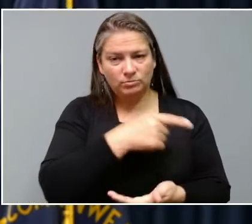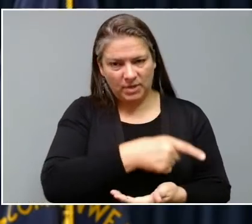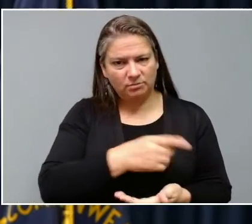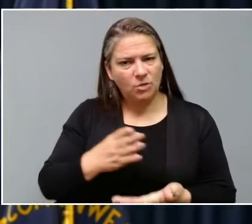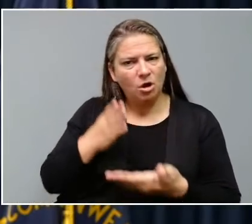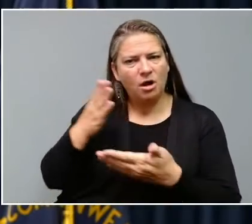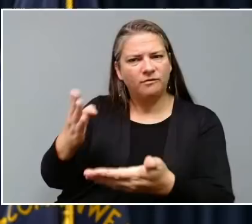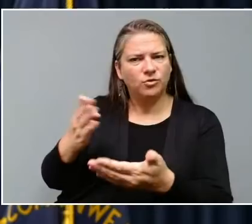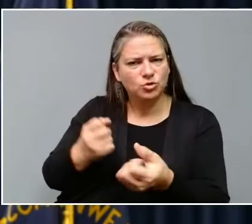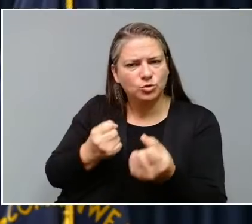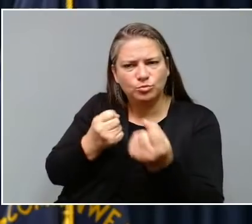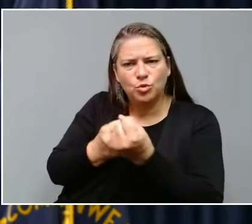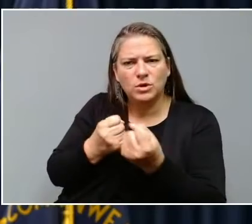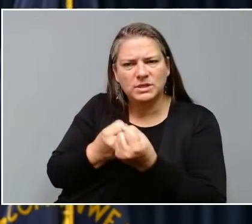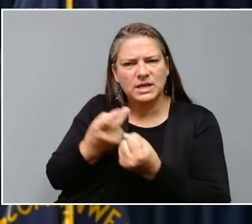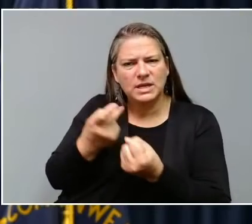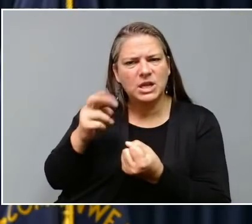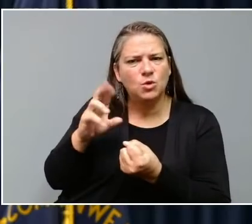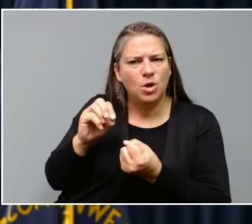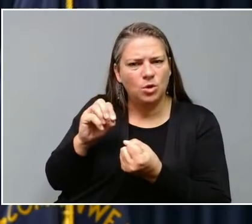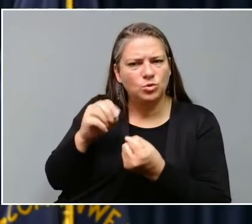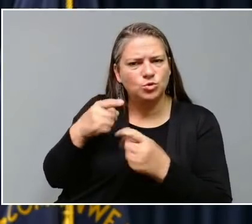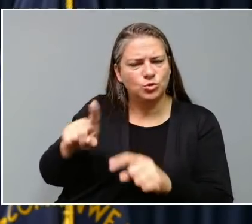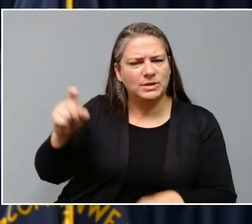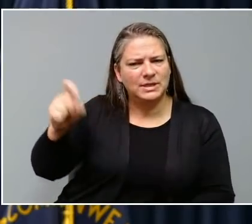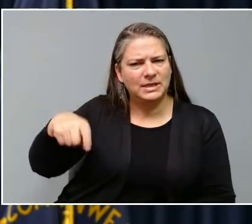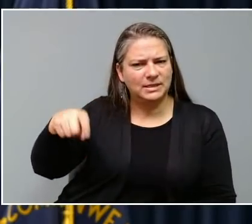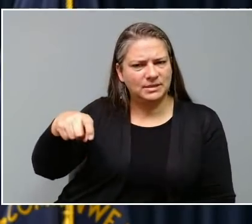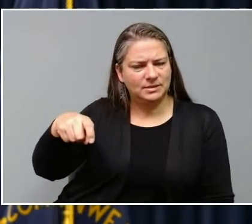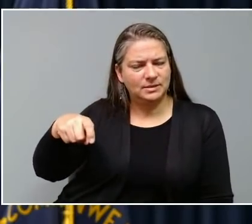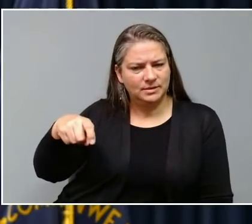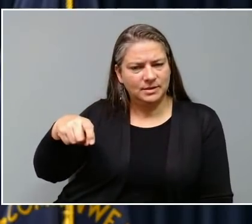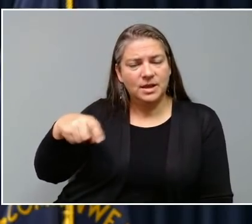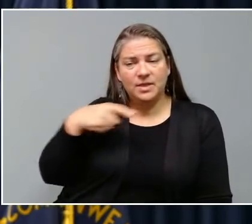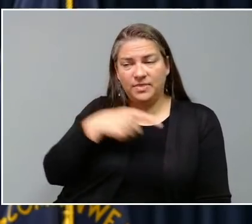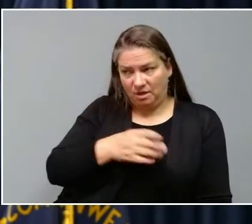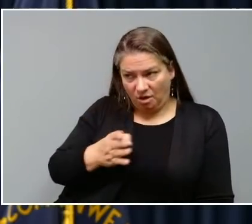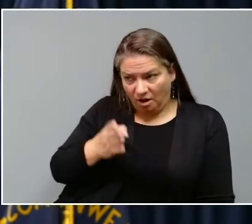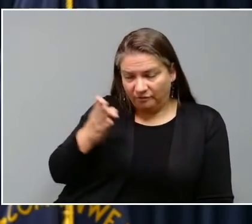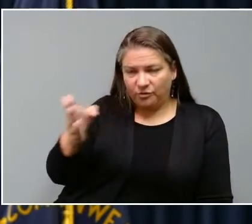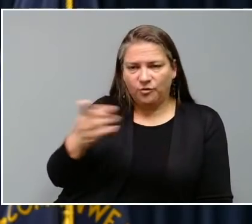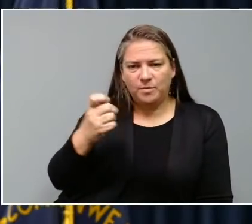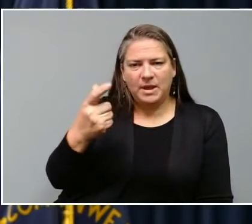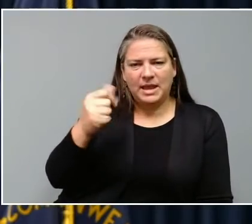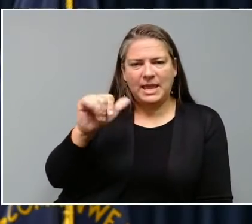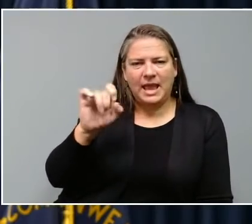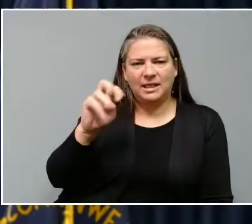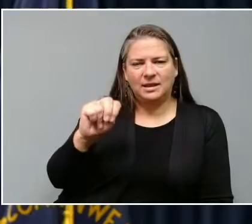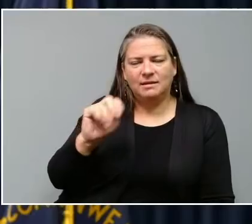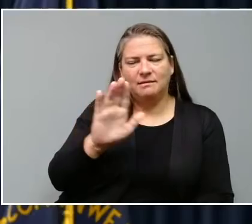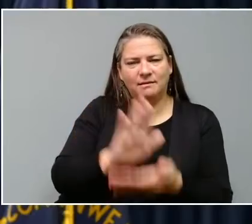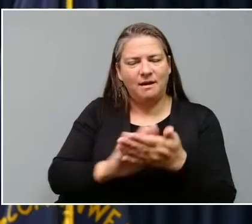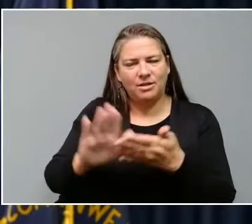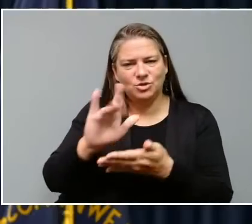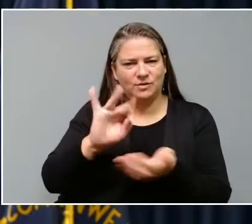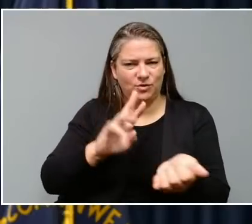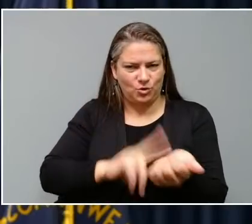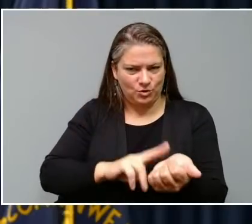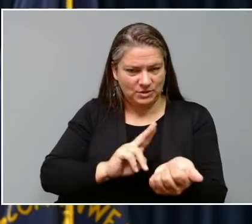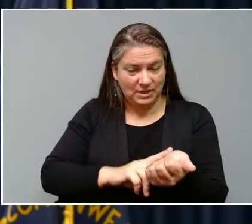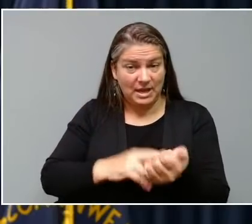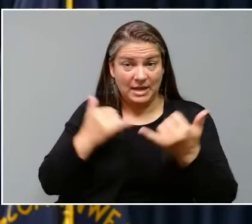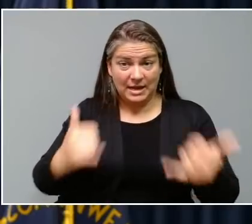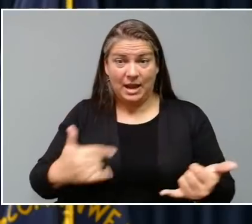frontline heroes in need during this current surge. That offer came from Galen College of Nursing. Today, I'm proud to